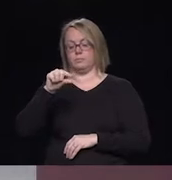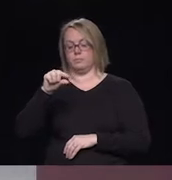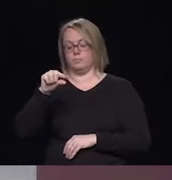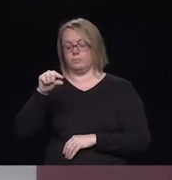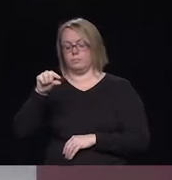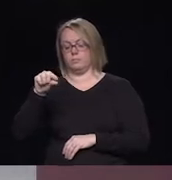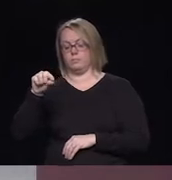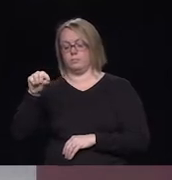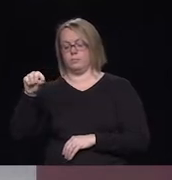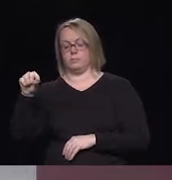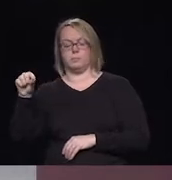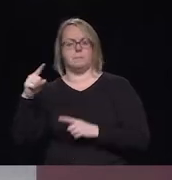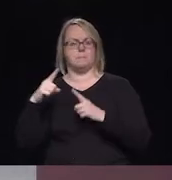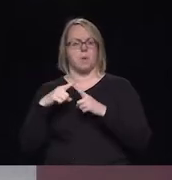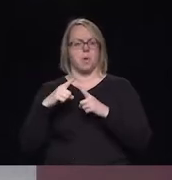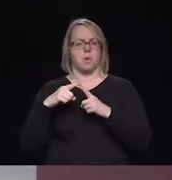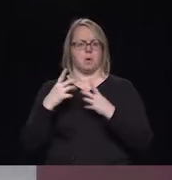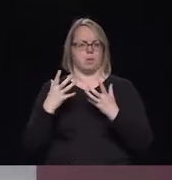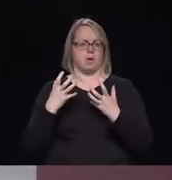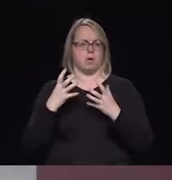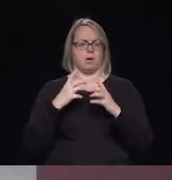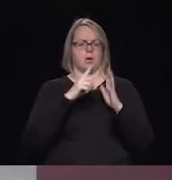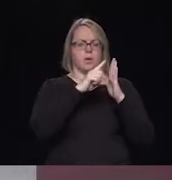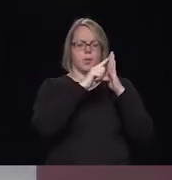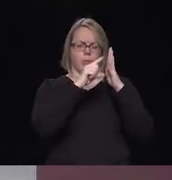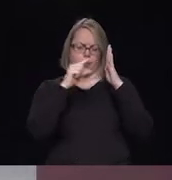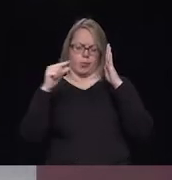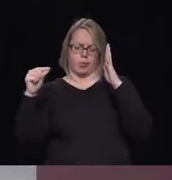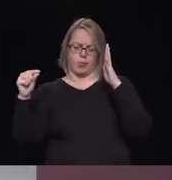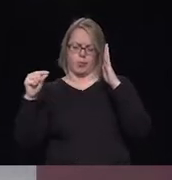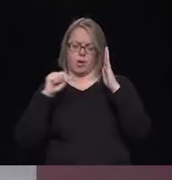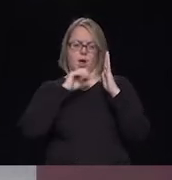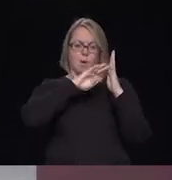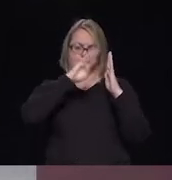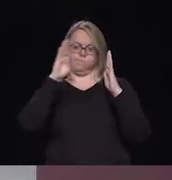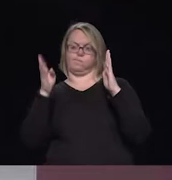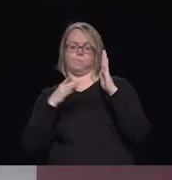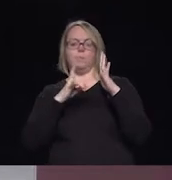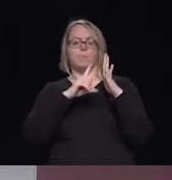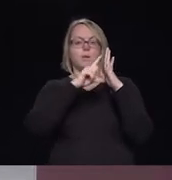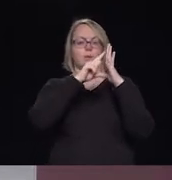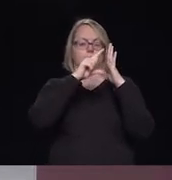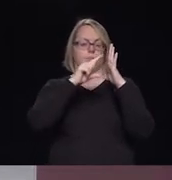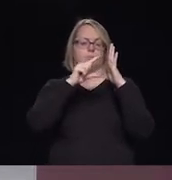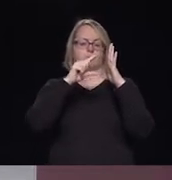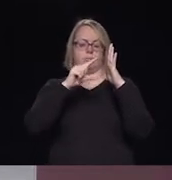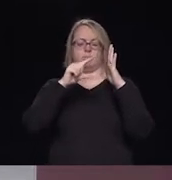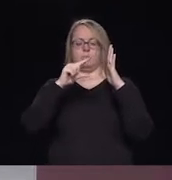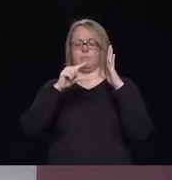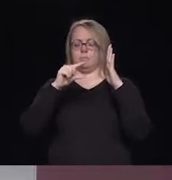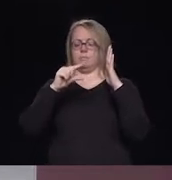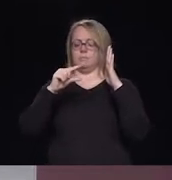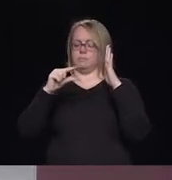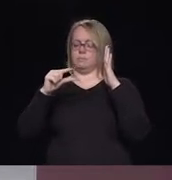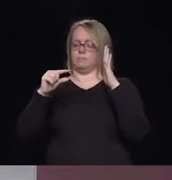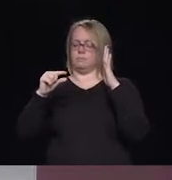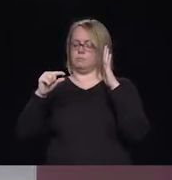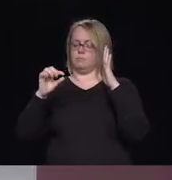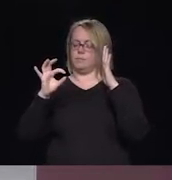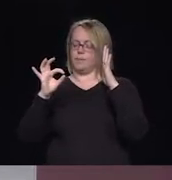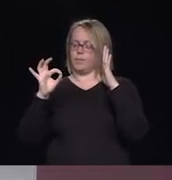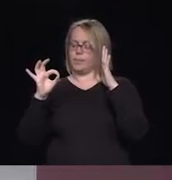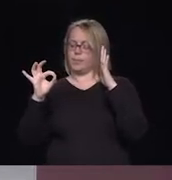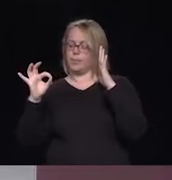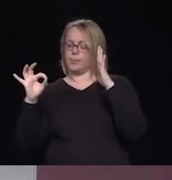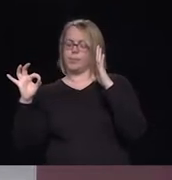go down lower and lower until it comes to a point. You can even skip the point and